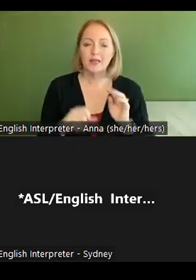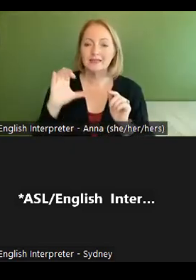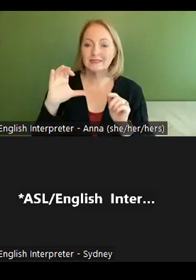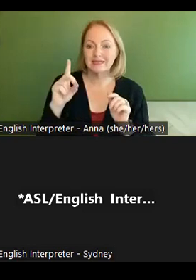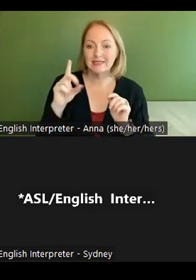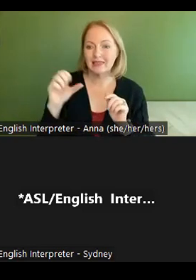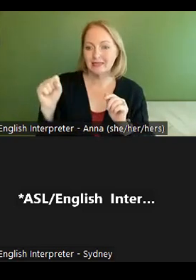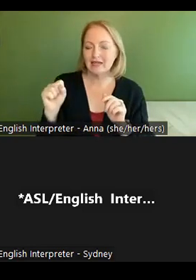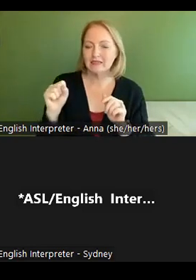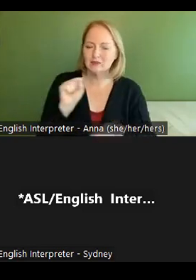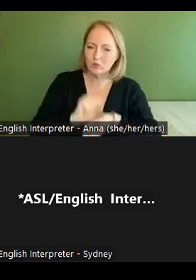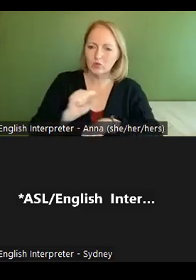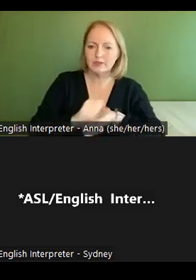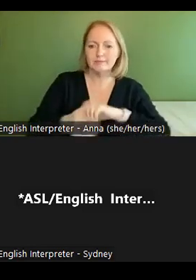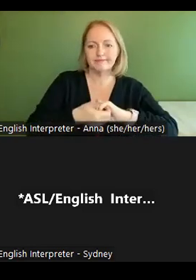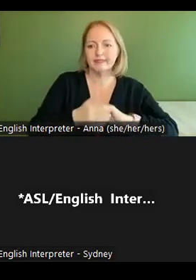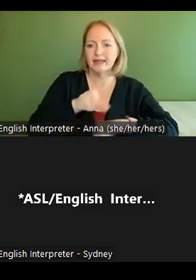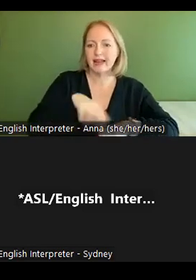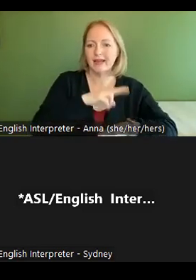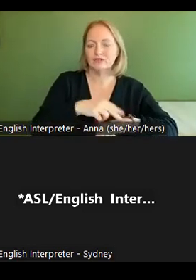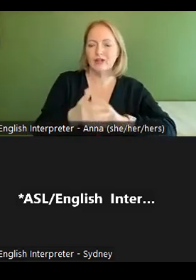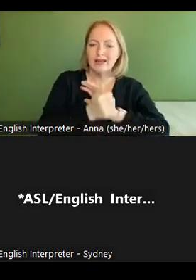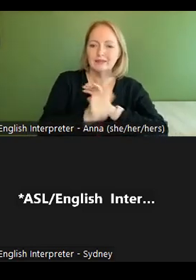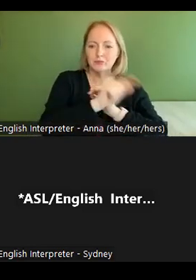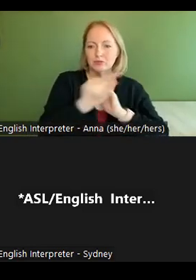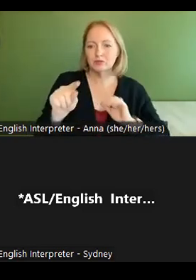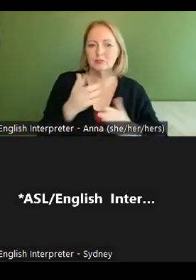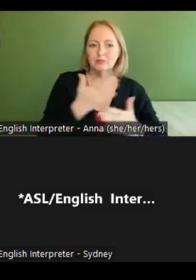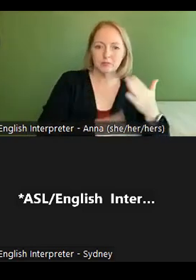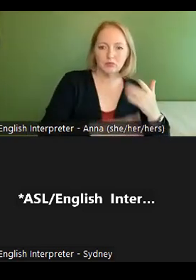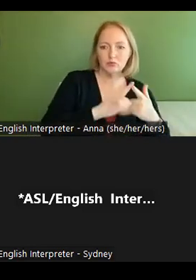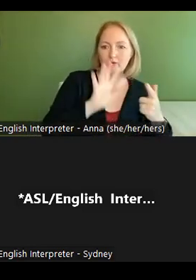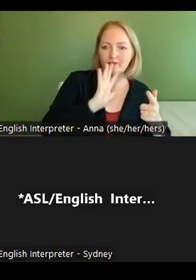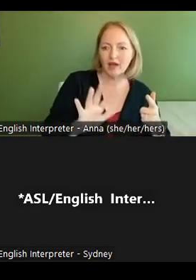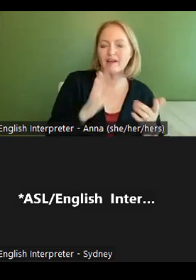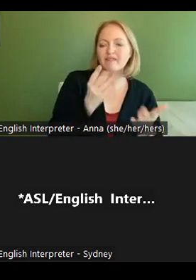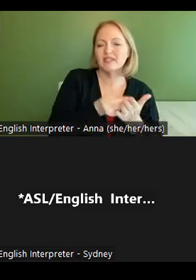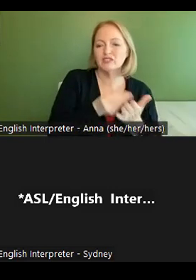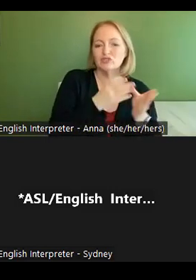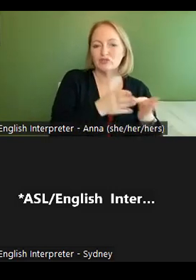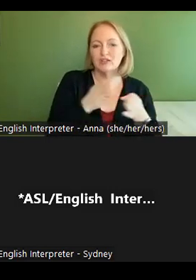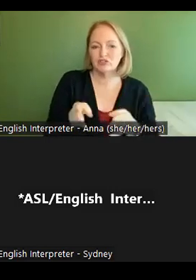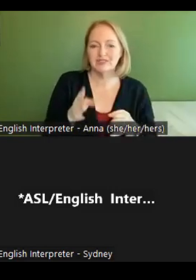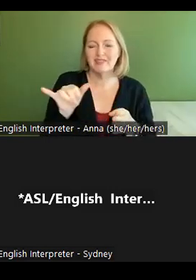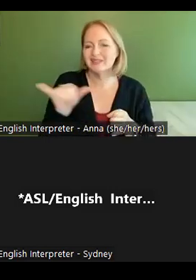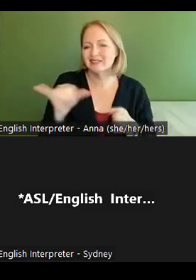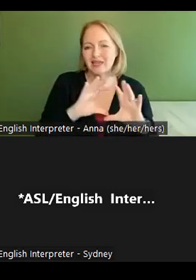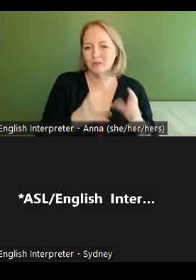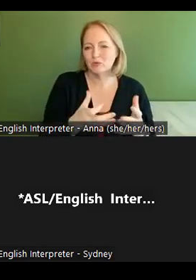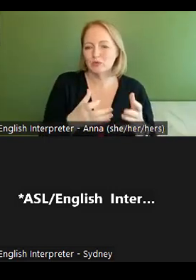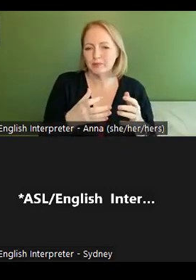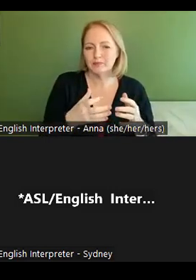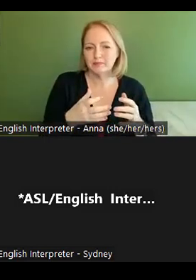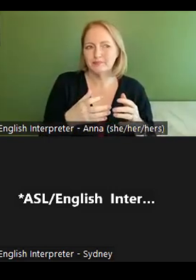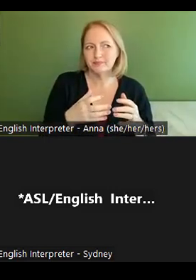CDSS is working with national experts, Prenatal to 5 Fiscal Strategies, who are the same group who did the